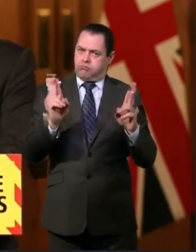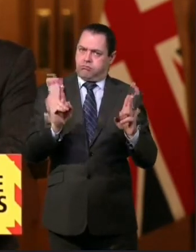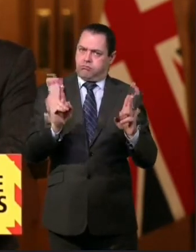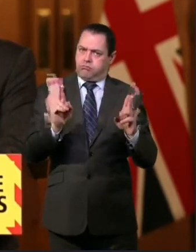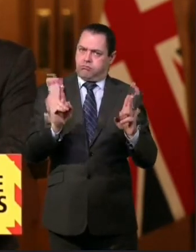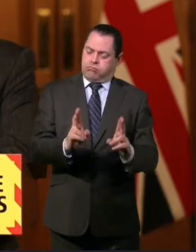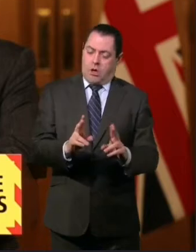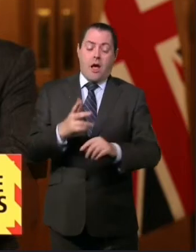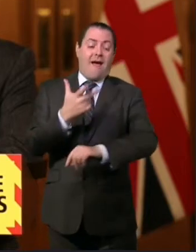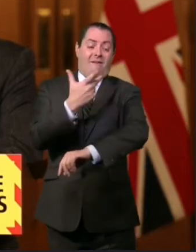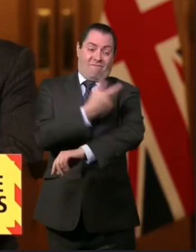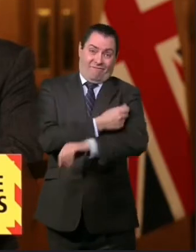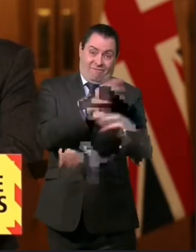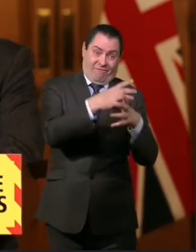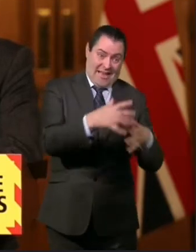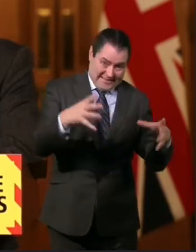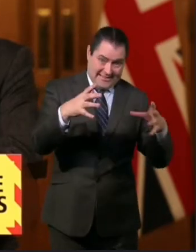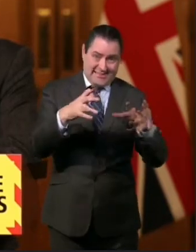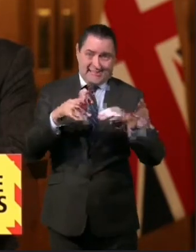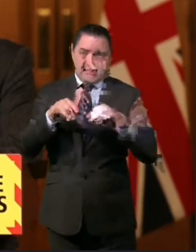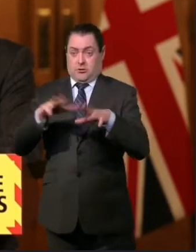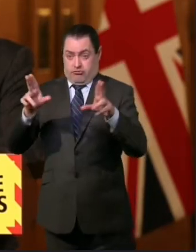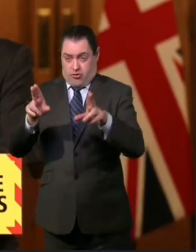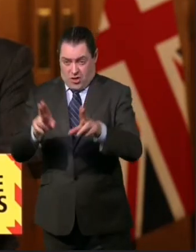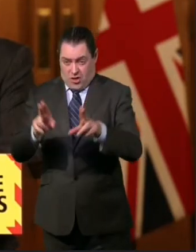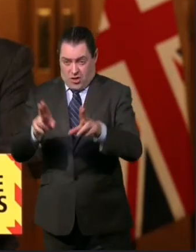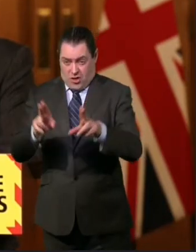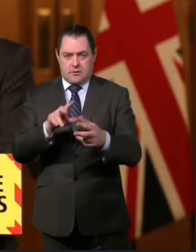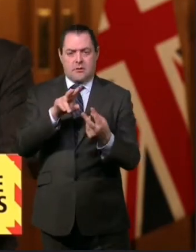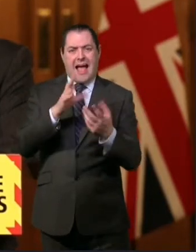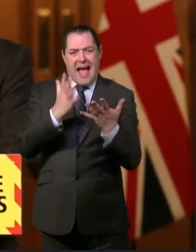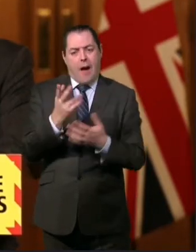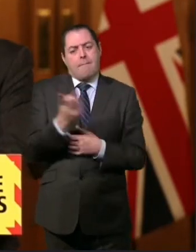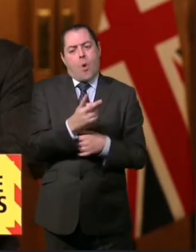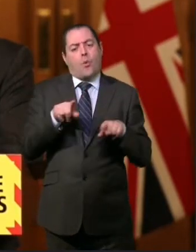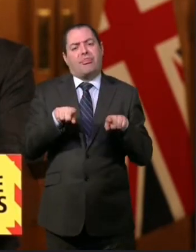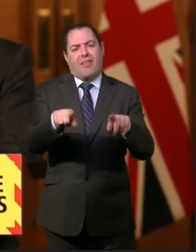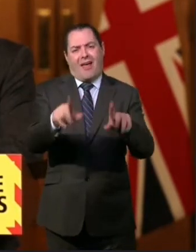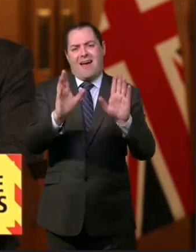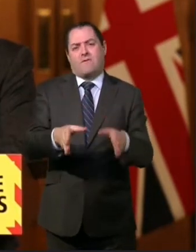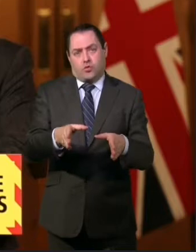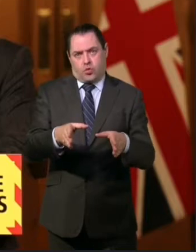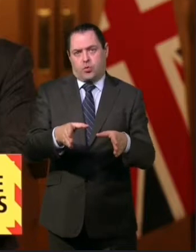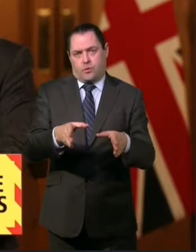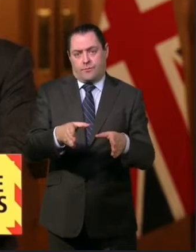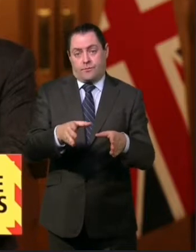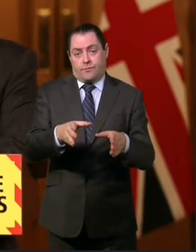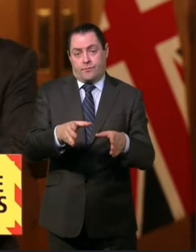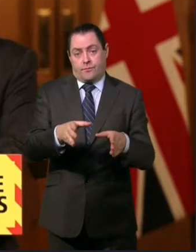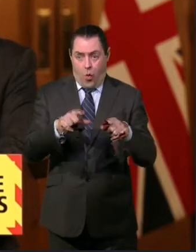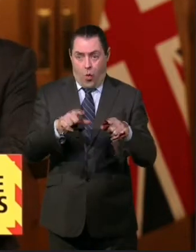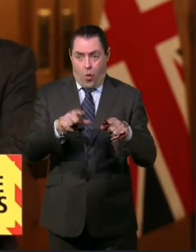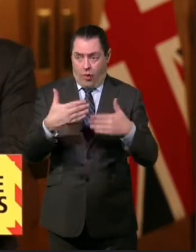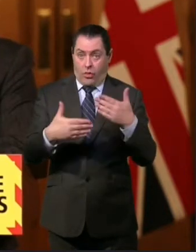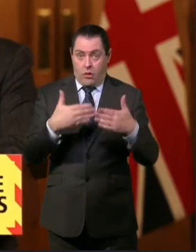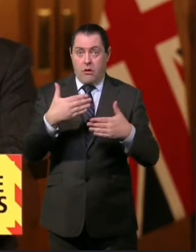can't unlock whilst rates of infection are so very high. And that's obviously something we're thinking about. And that's